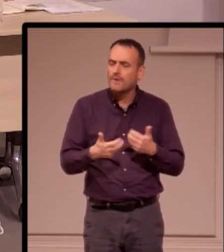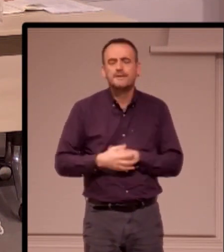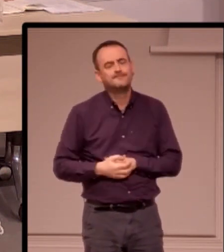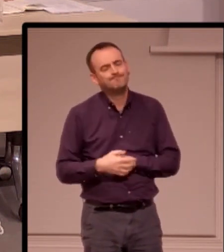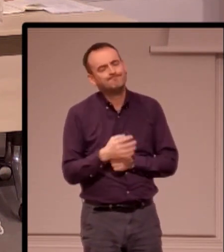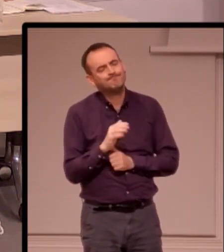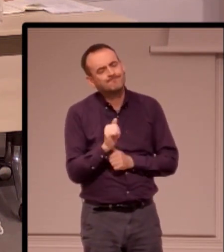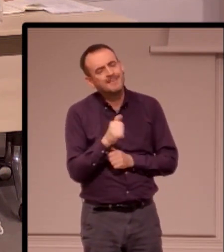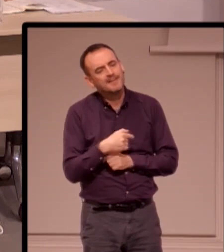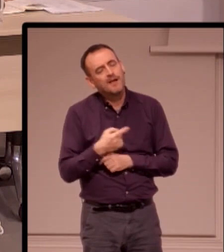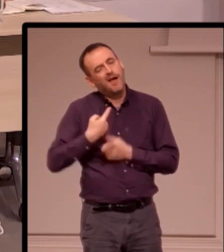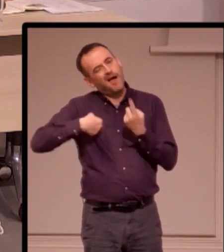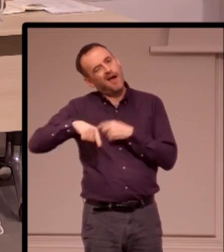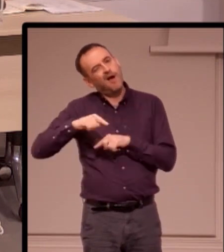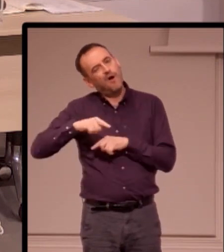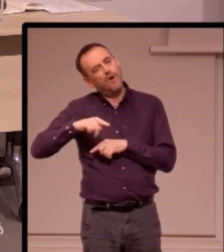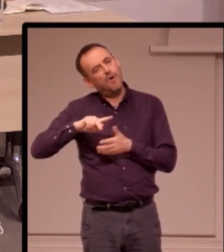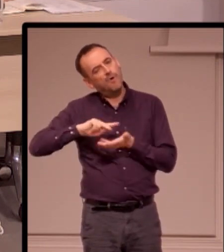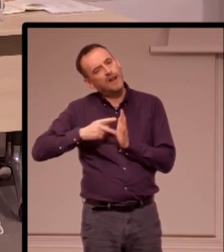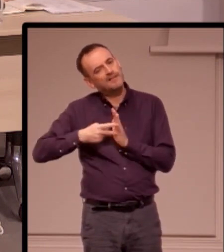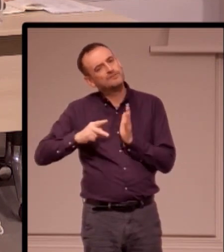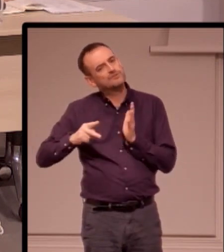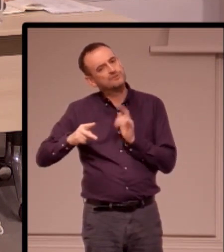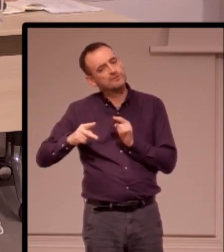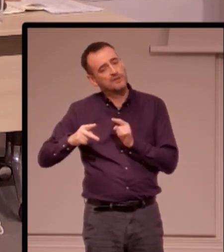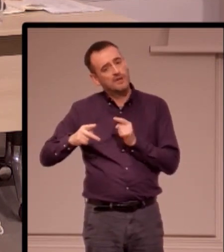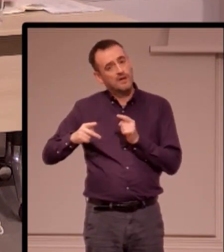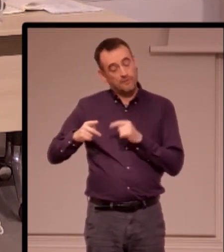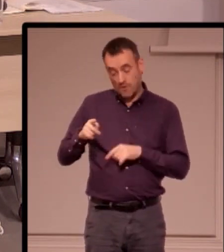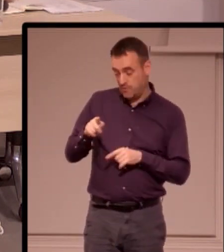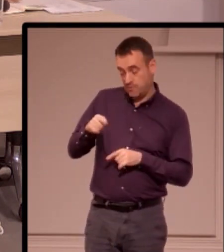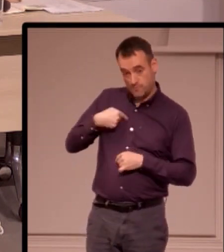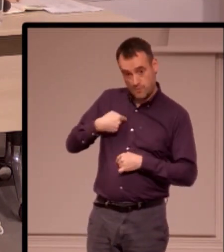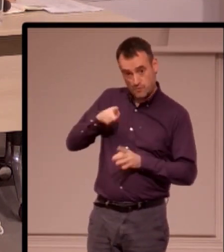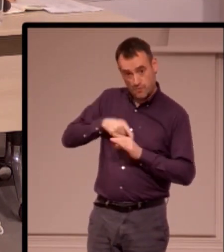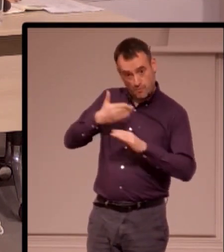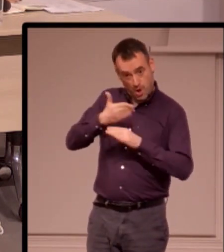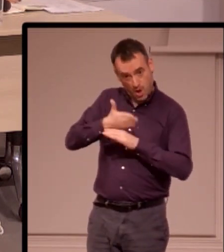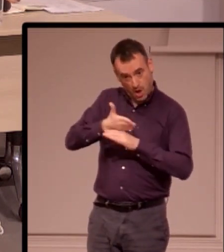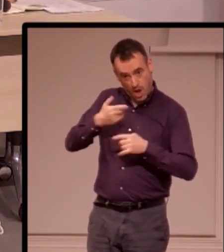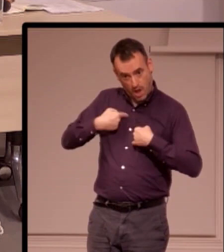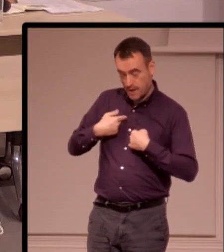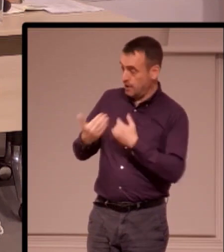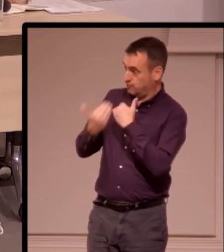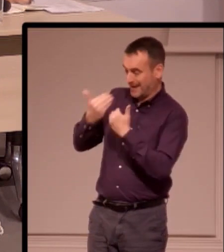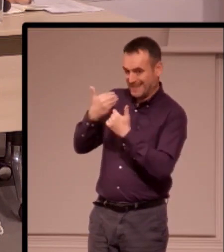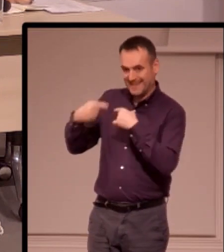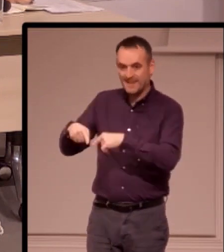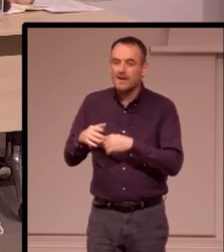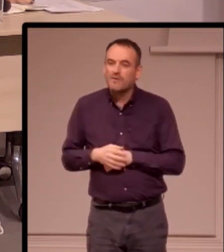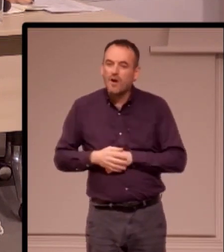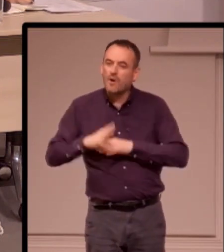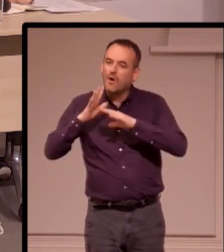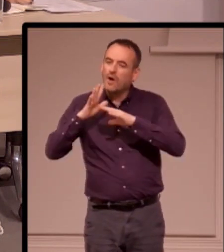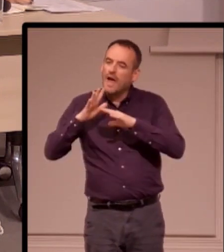So I think for us it's part of our training anyway as youth workers that we work in an anti-oppressive, anti-discriminatory way. So that's kind of like